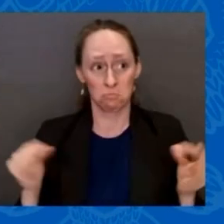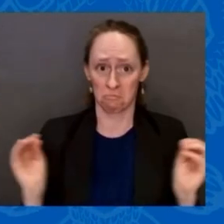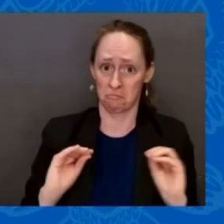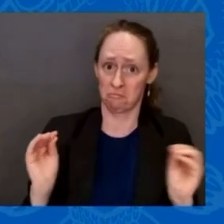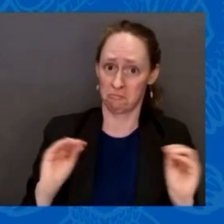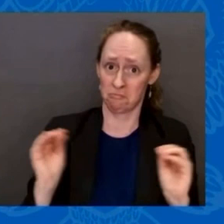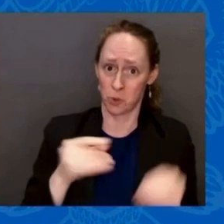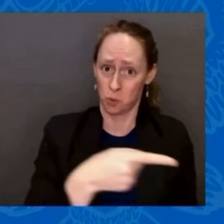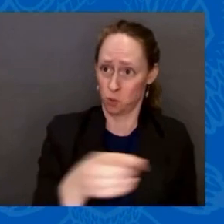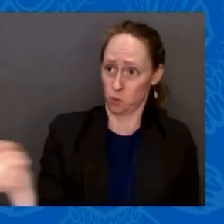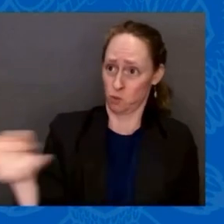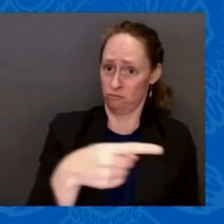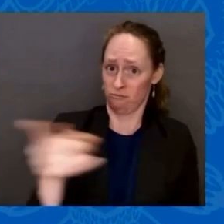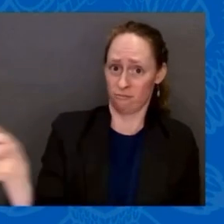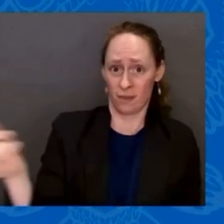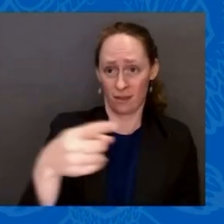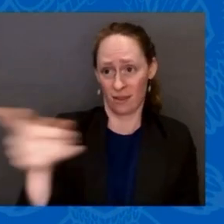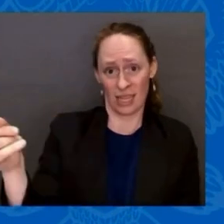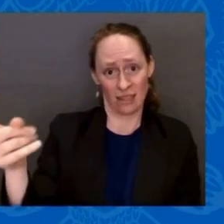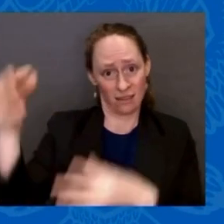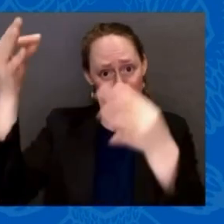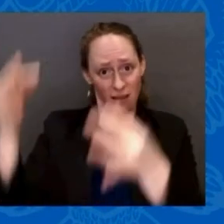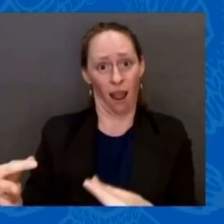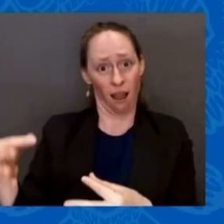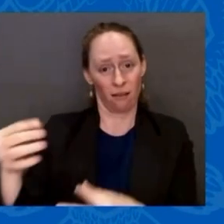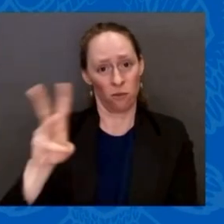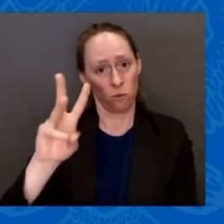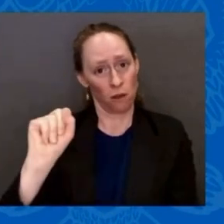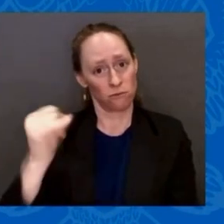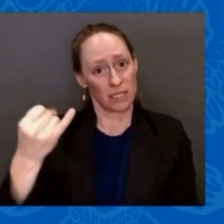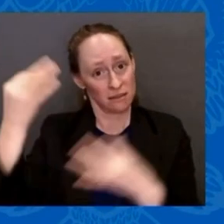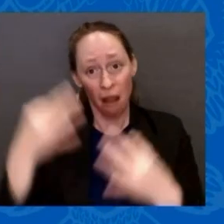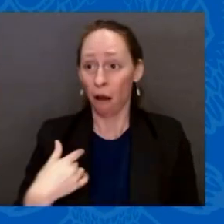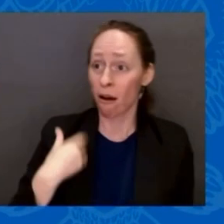I think it's a plan that I'm happy to call Bidenomics.